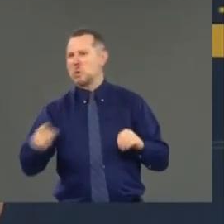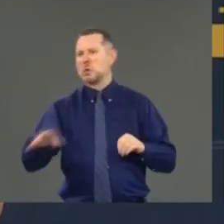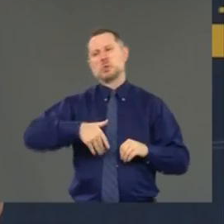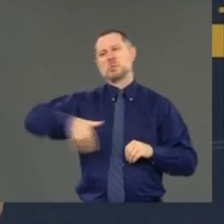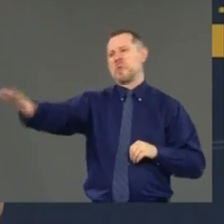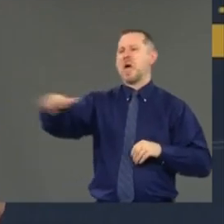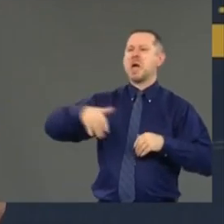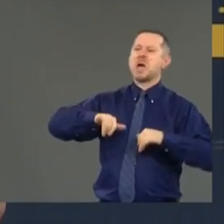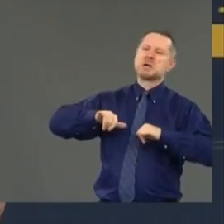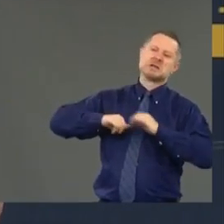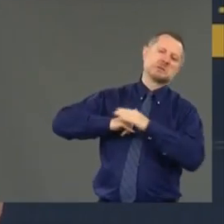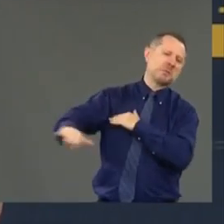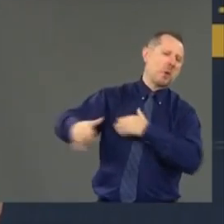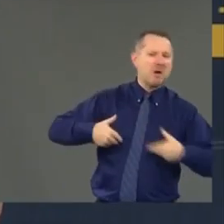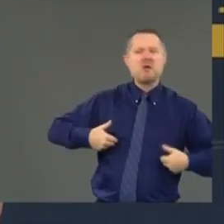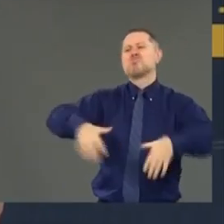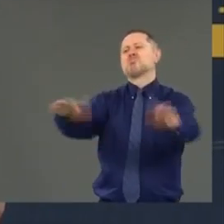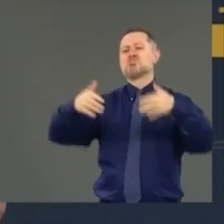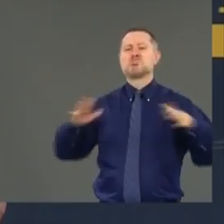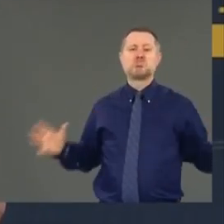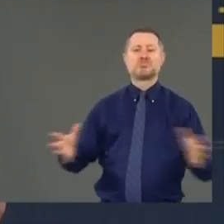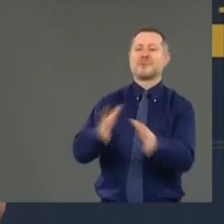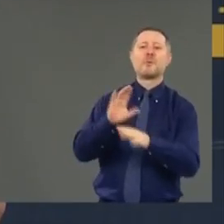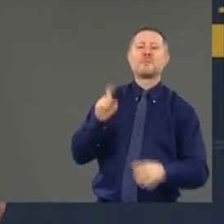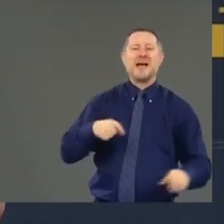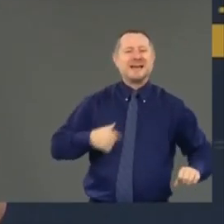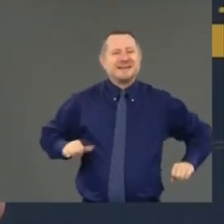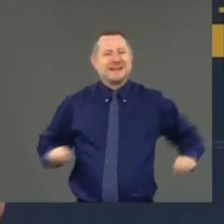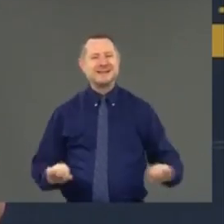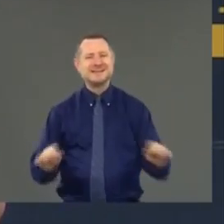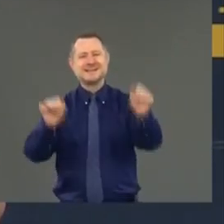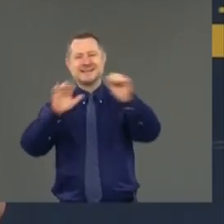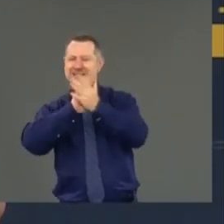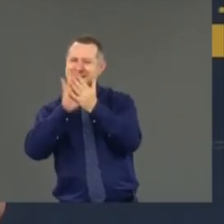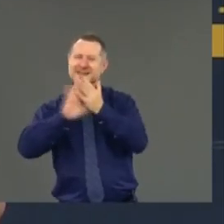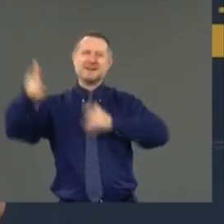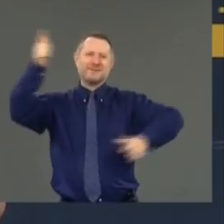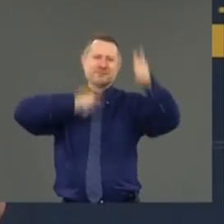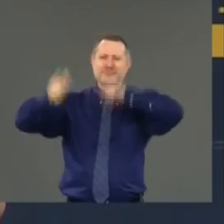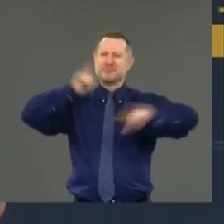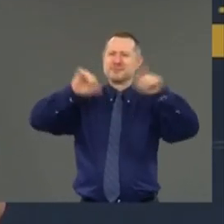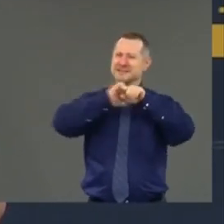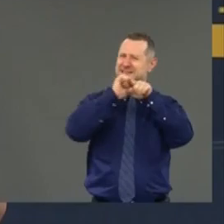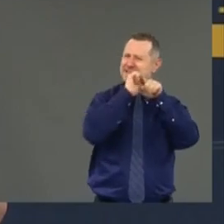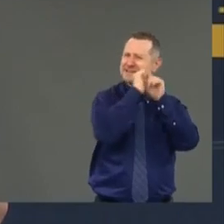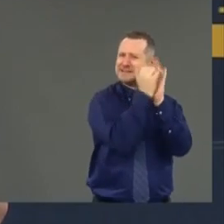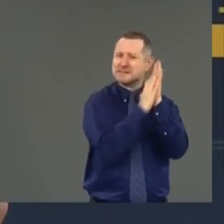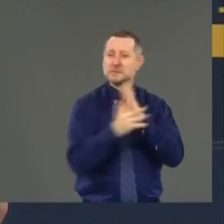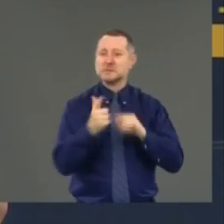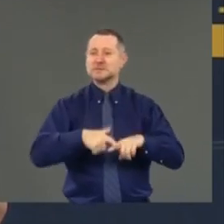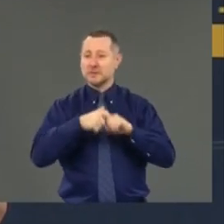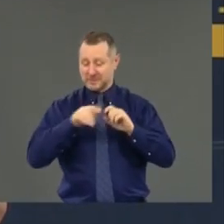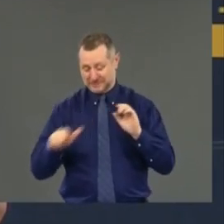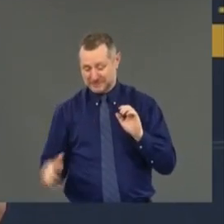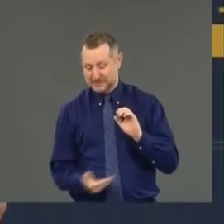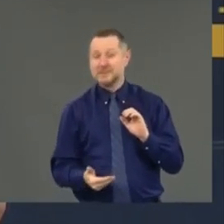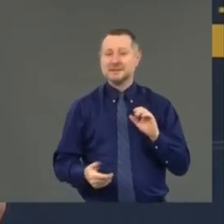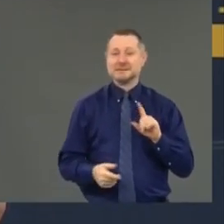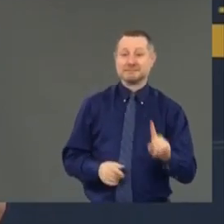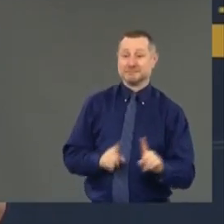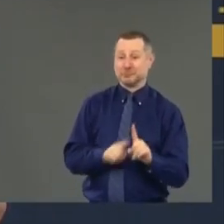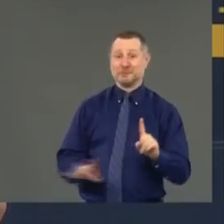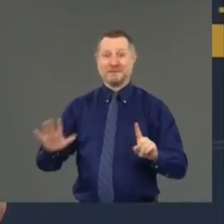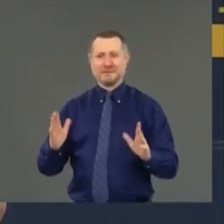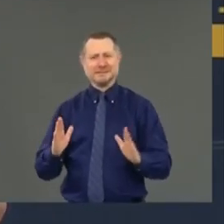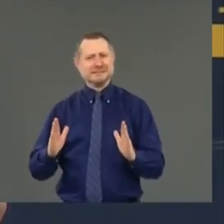the cleaning to the disinfecting, to stopping the hours during the night, which for a few